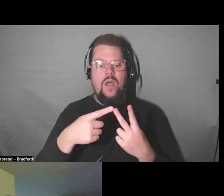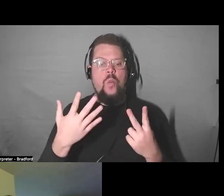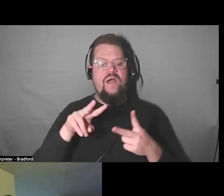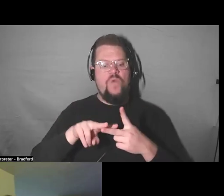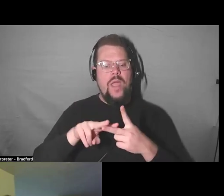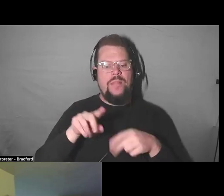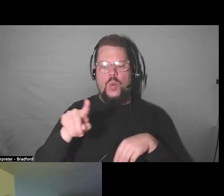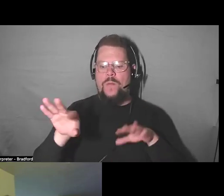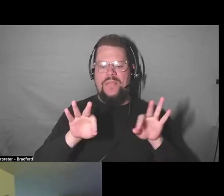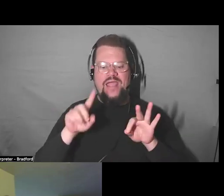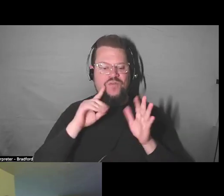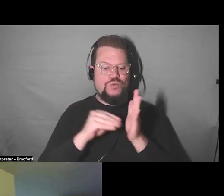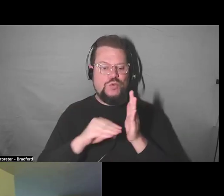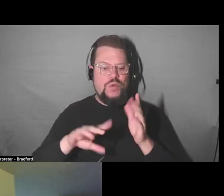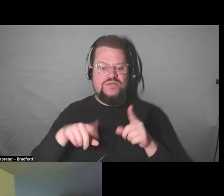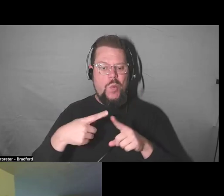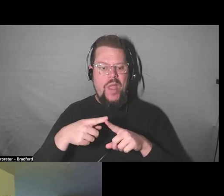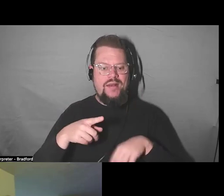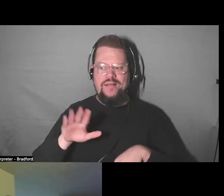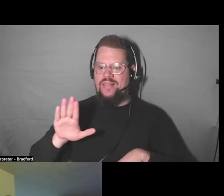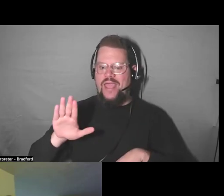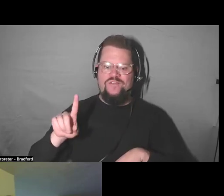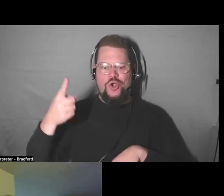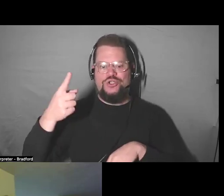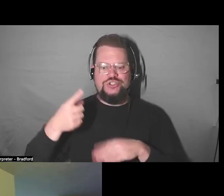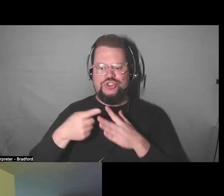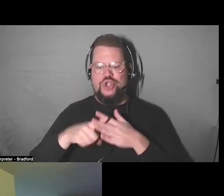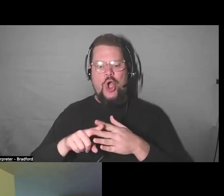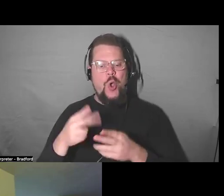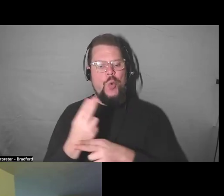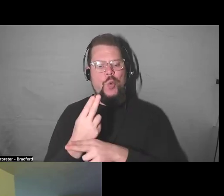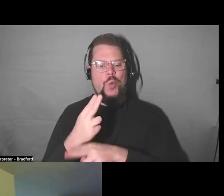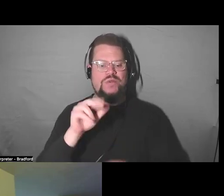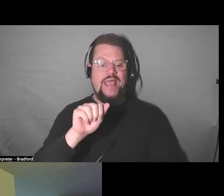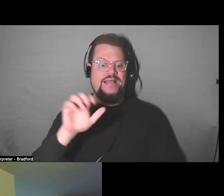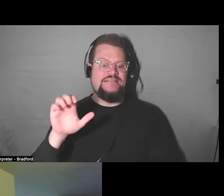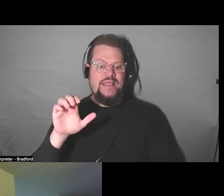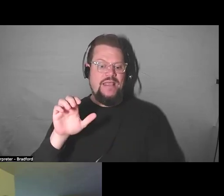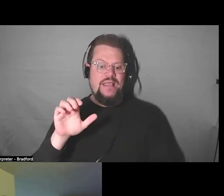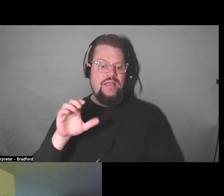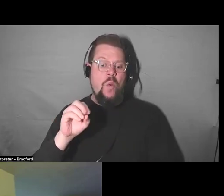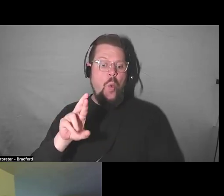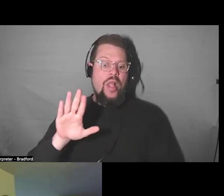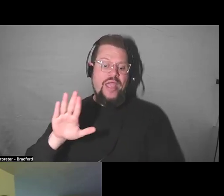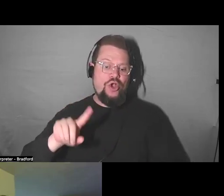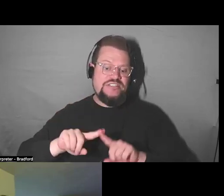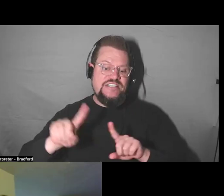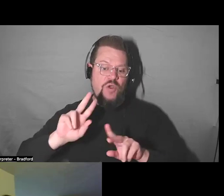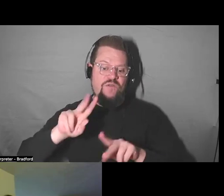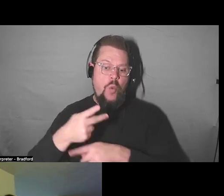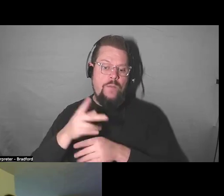chosen for our students when they first start using AAC, or different forms of communication.